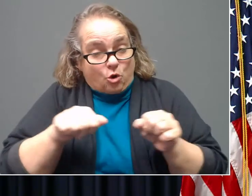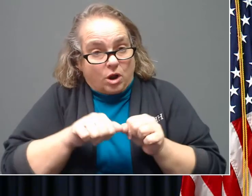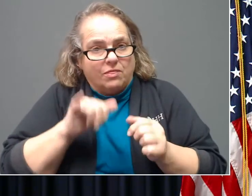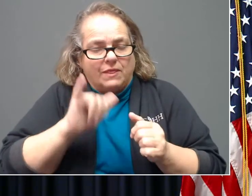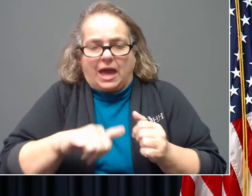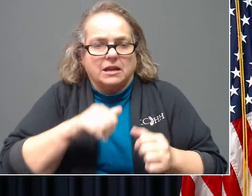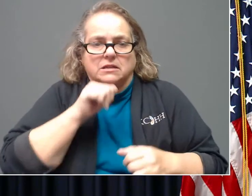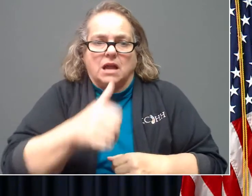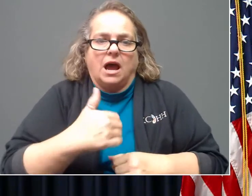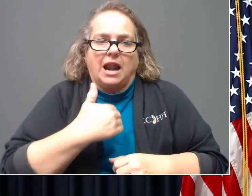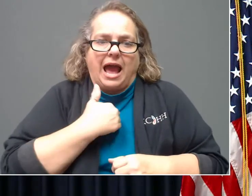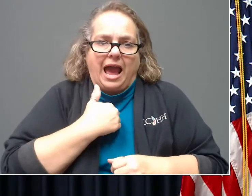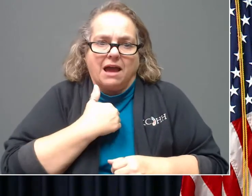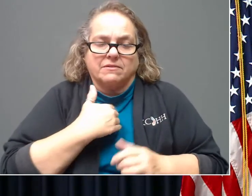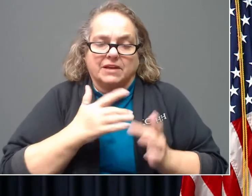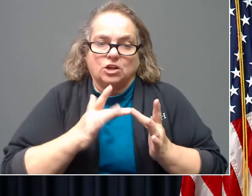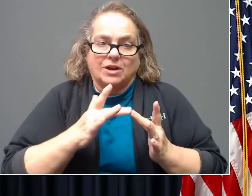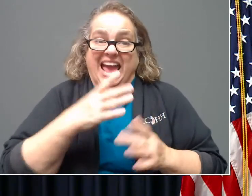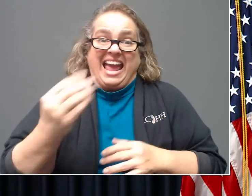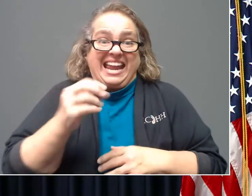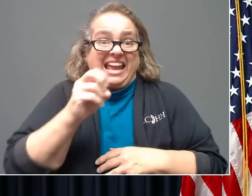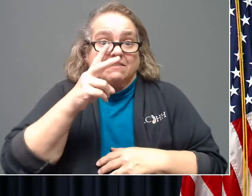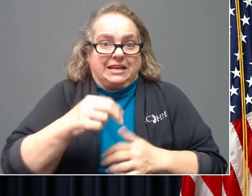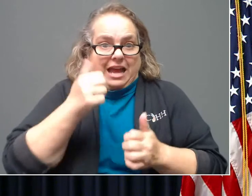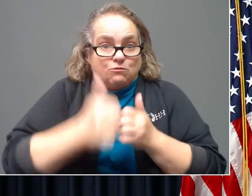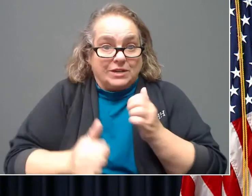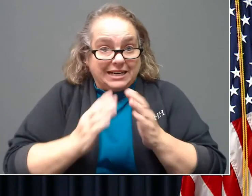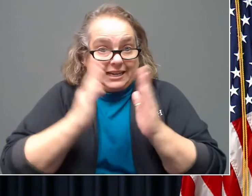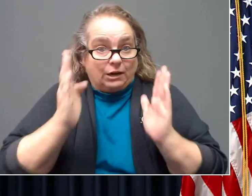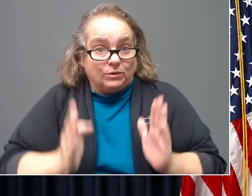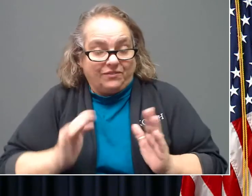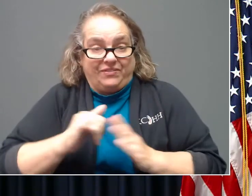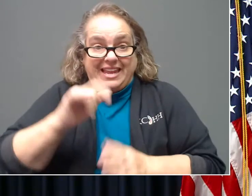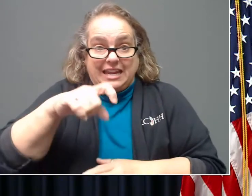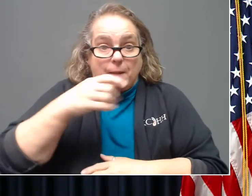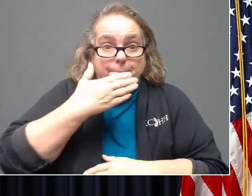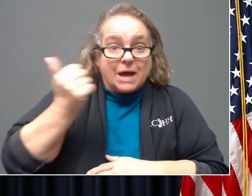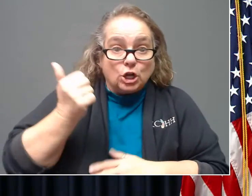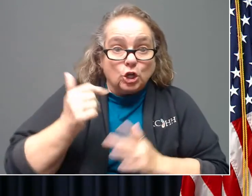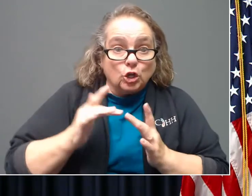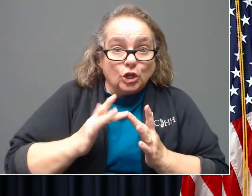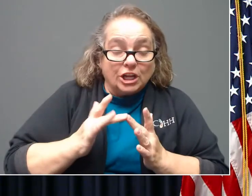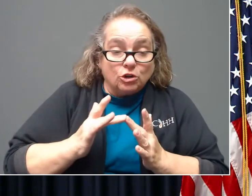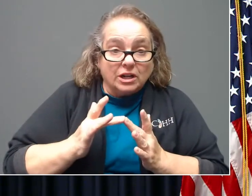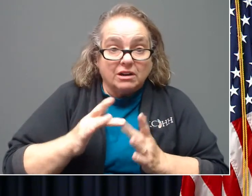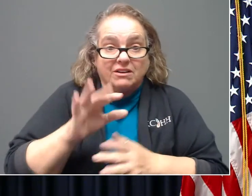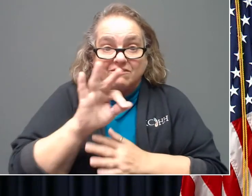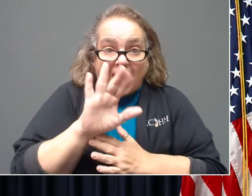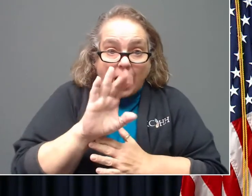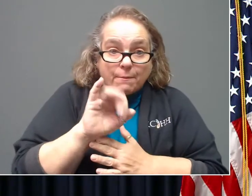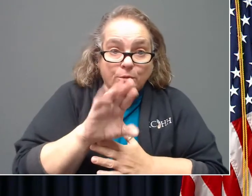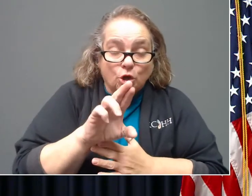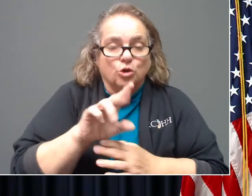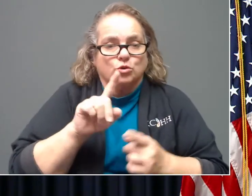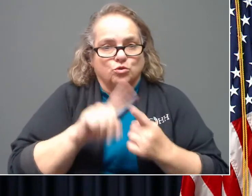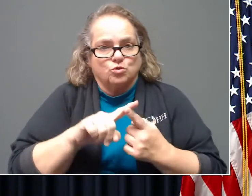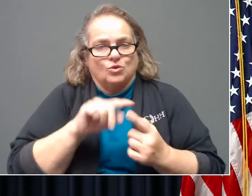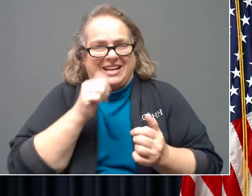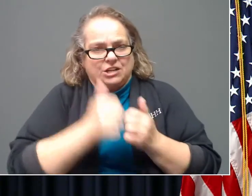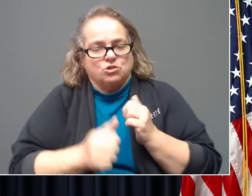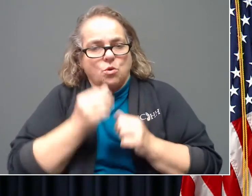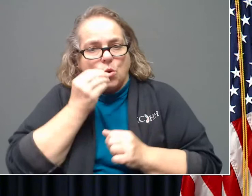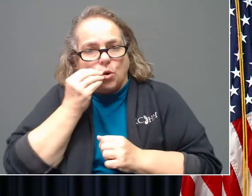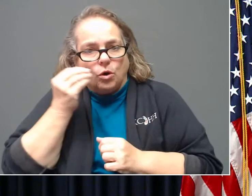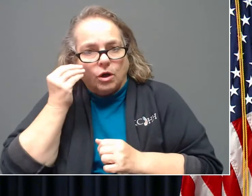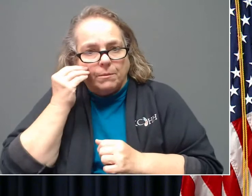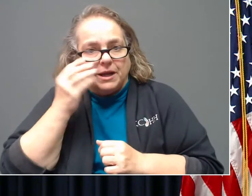household that needs a better internet, fiber to those homes. And the